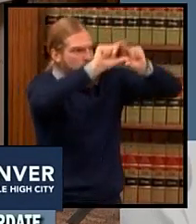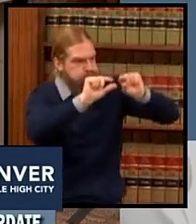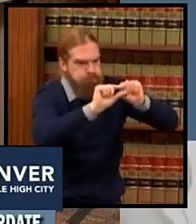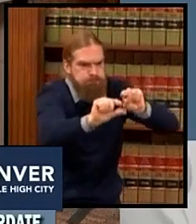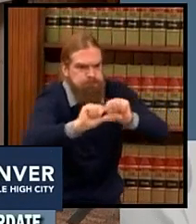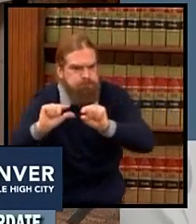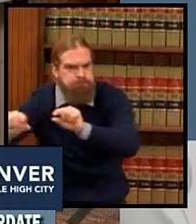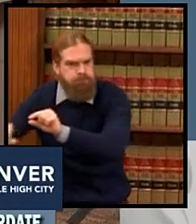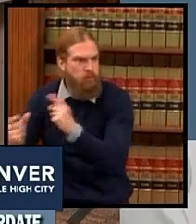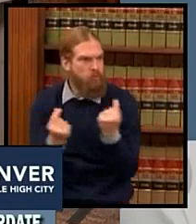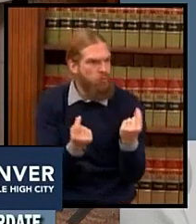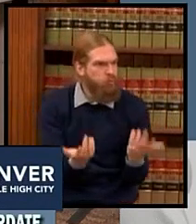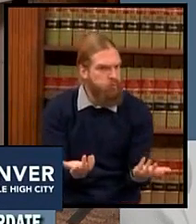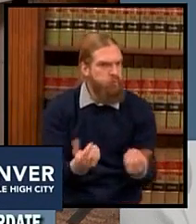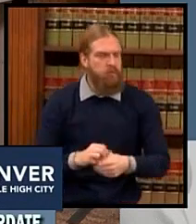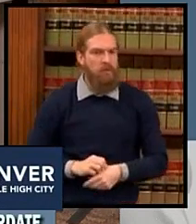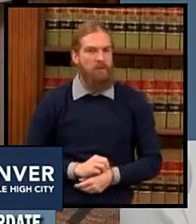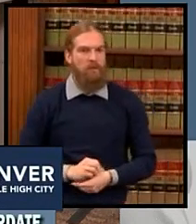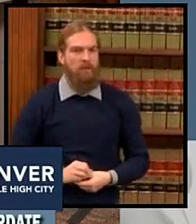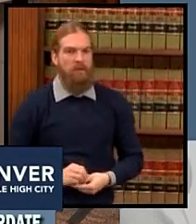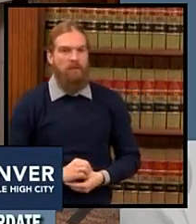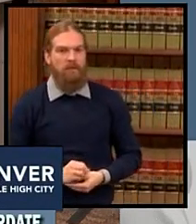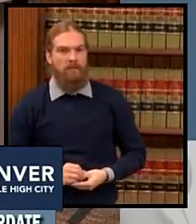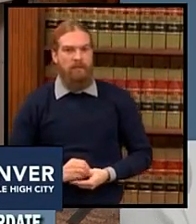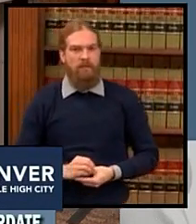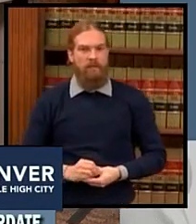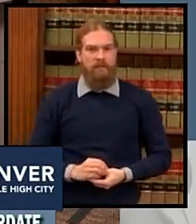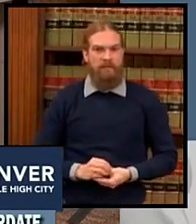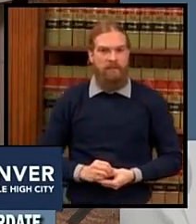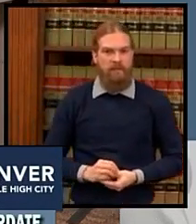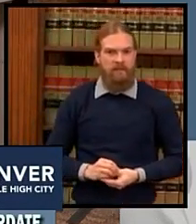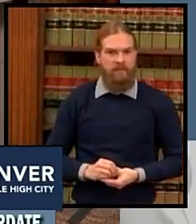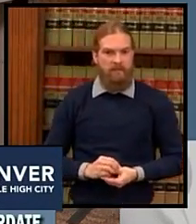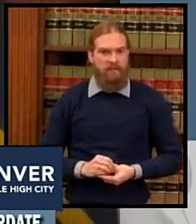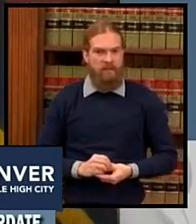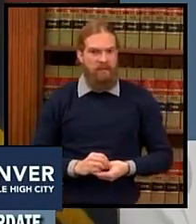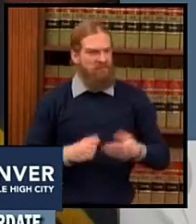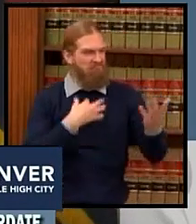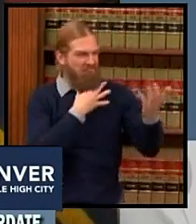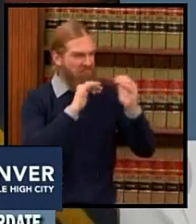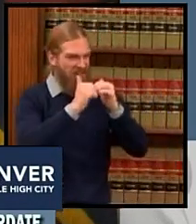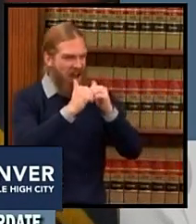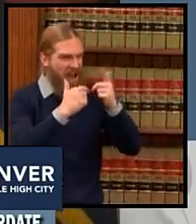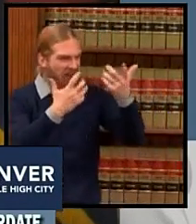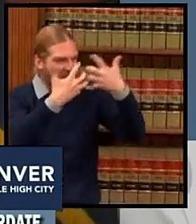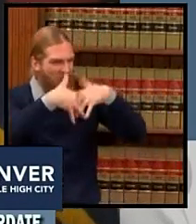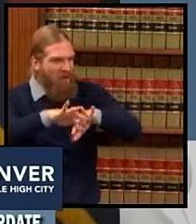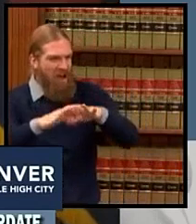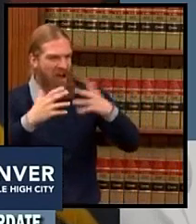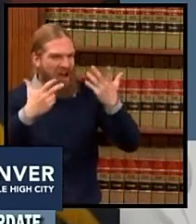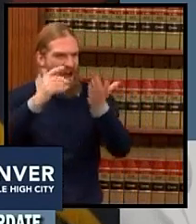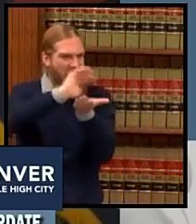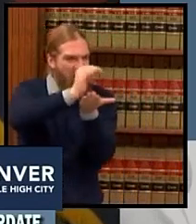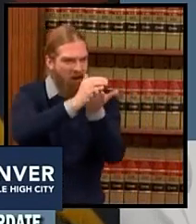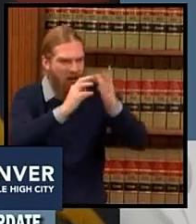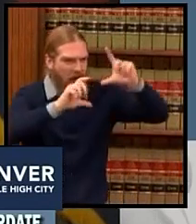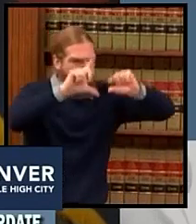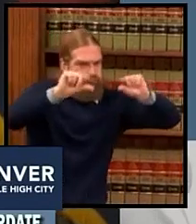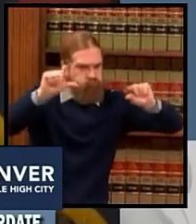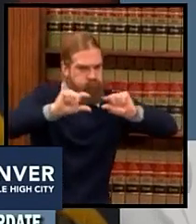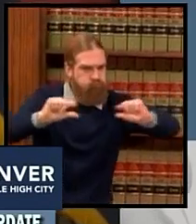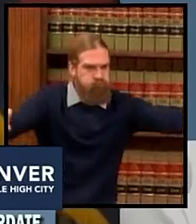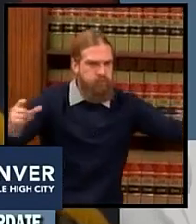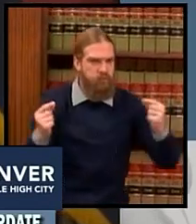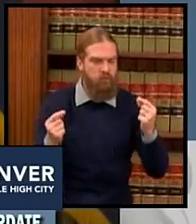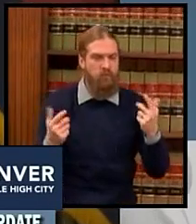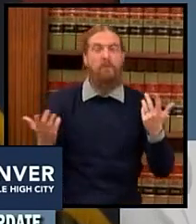to how many vaccines we're getting. So how does that all work? Well, certainly to do any of this work, you have to have